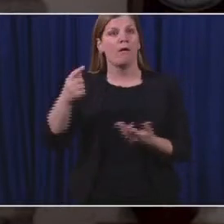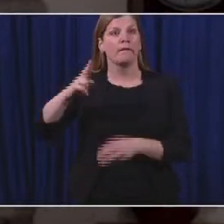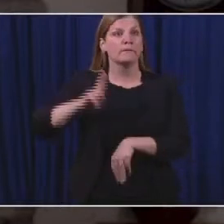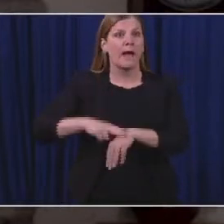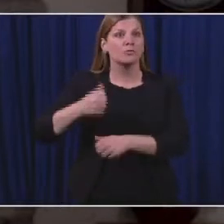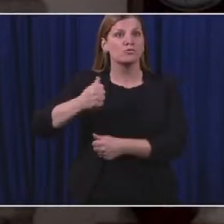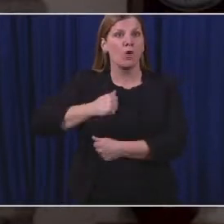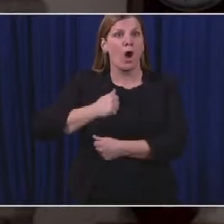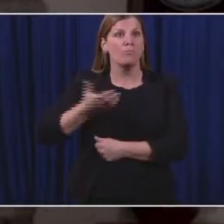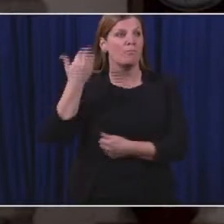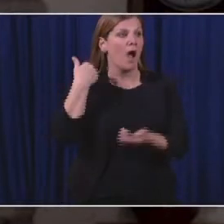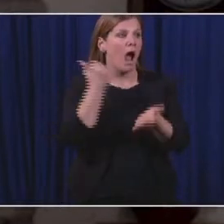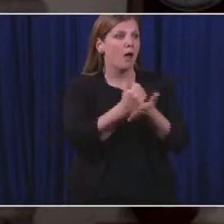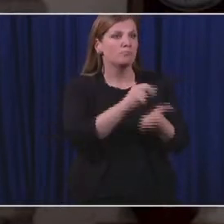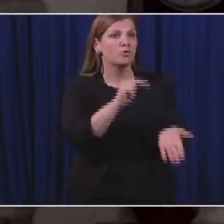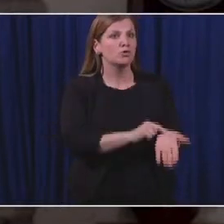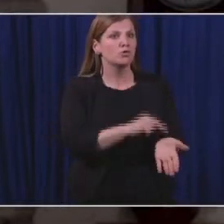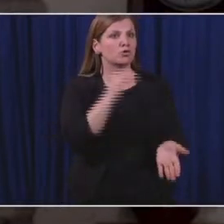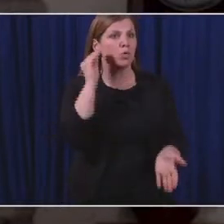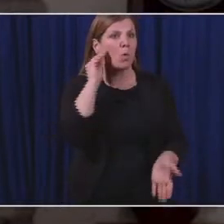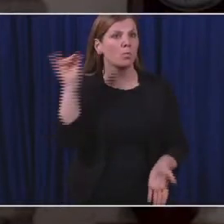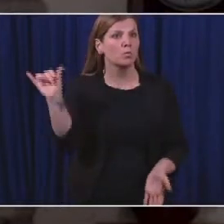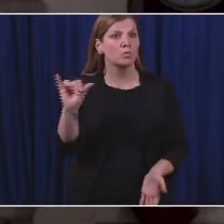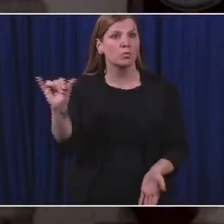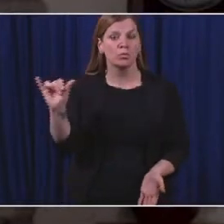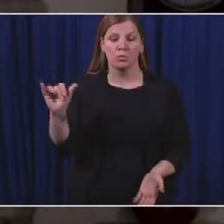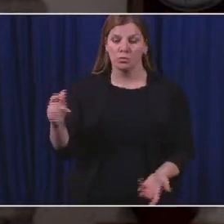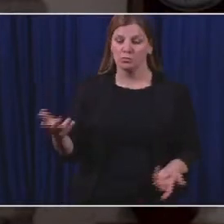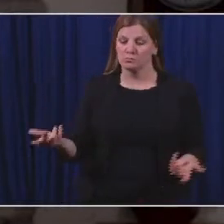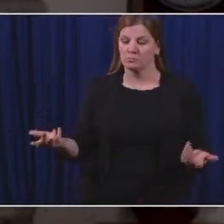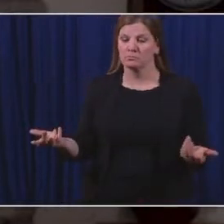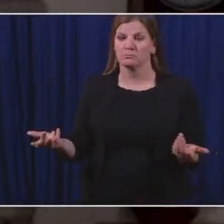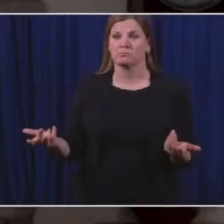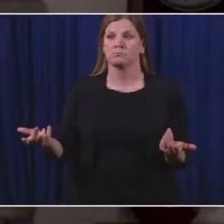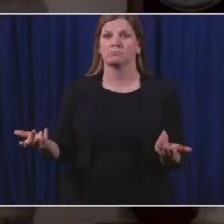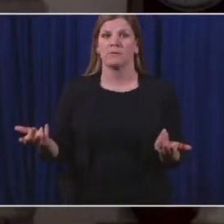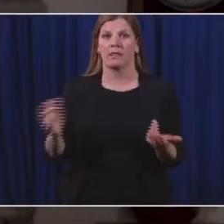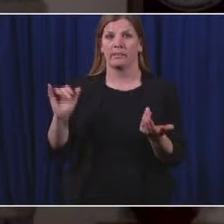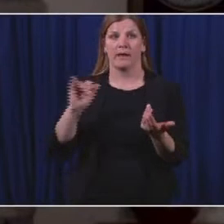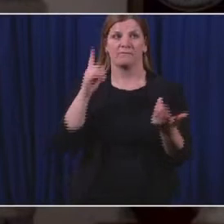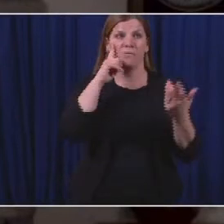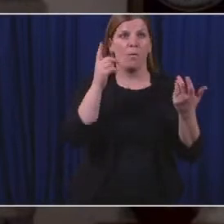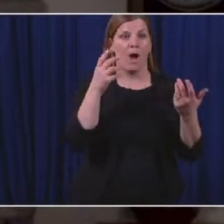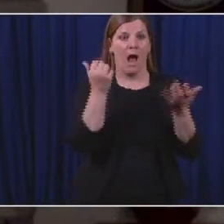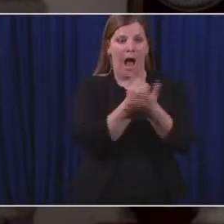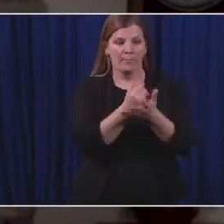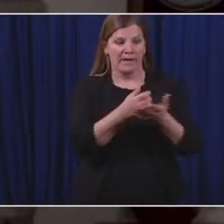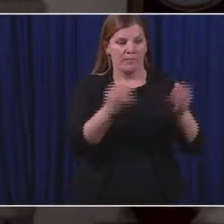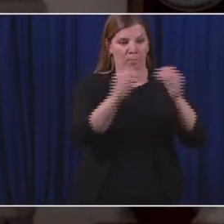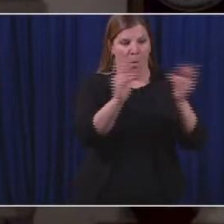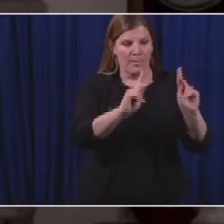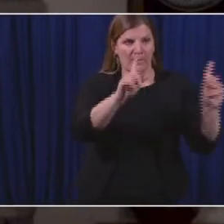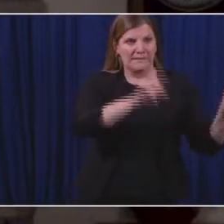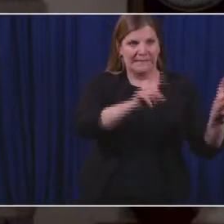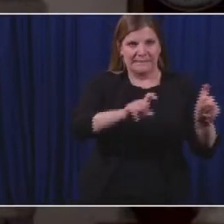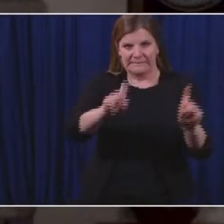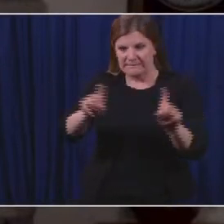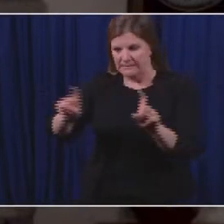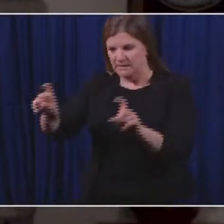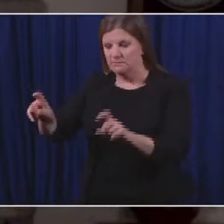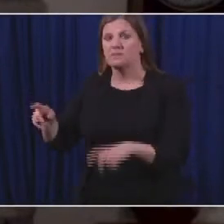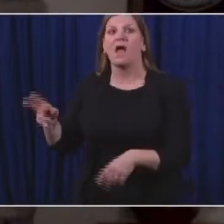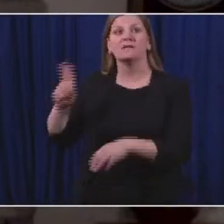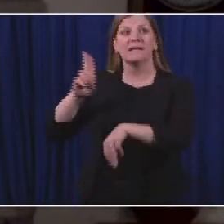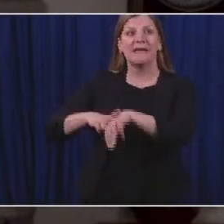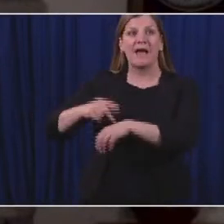nursing homes at one point as far as people being tested. They continue to do community